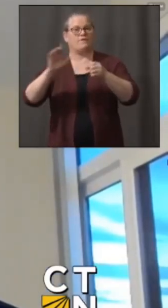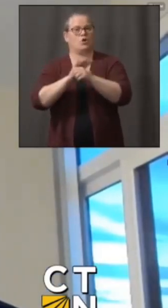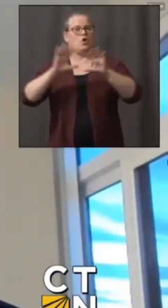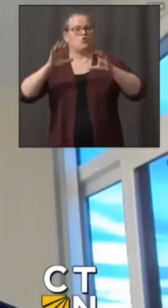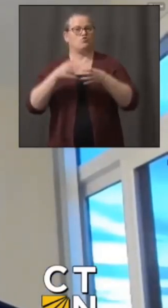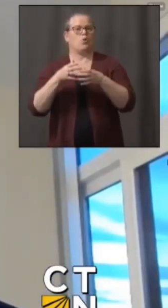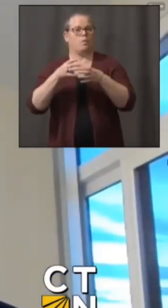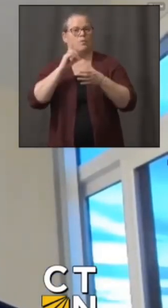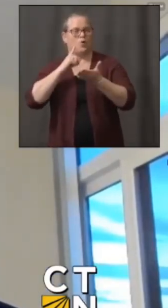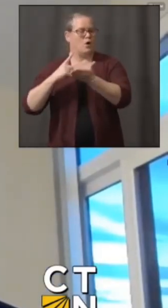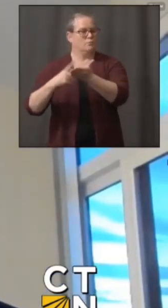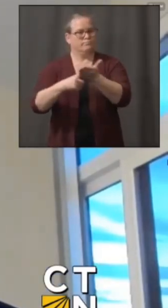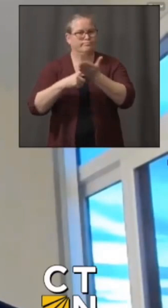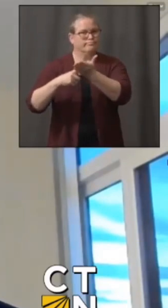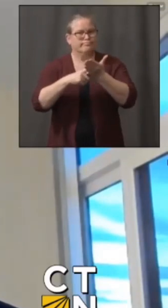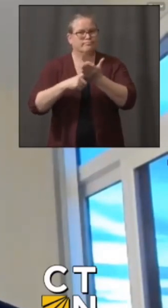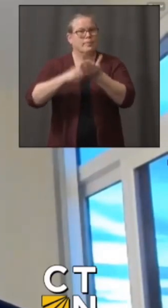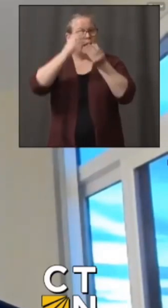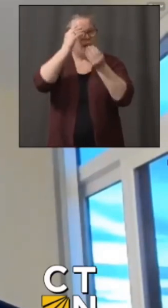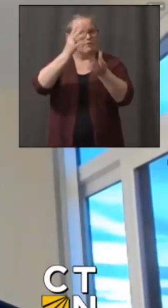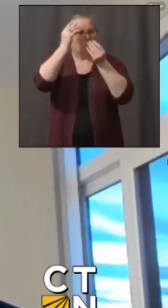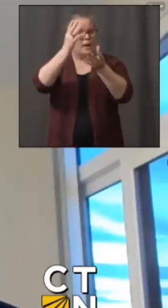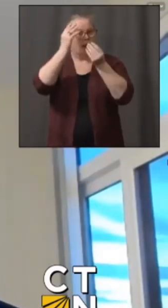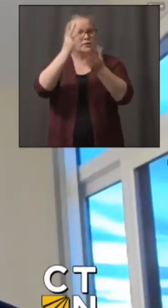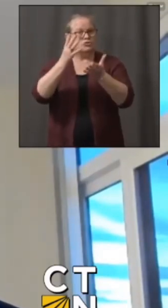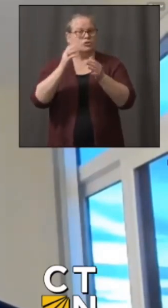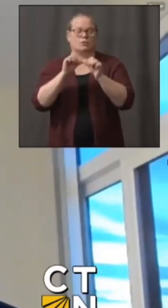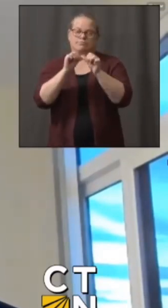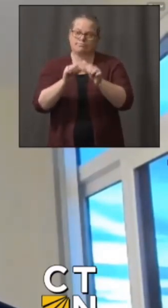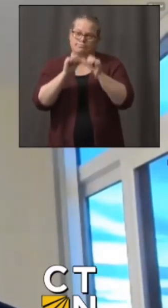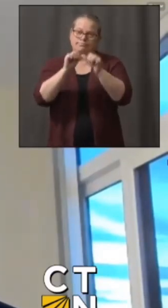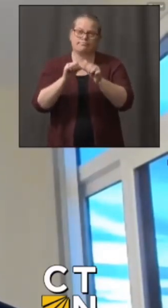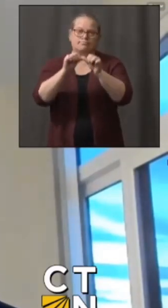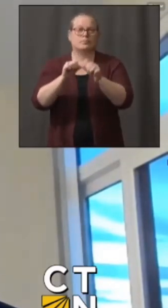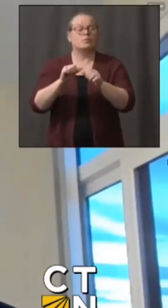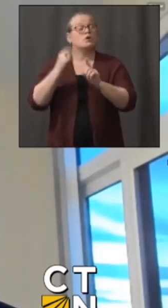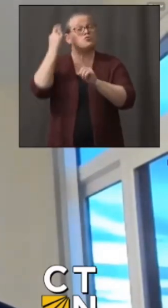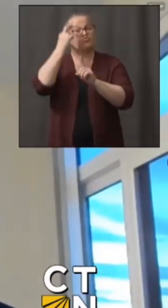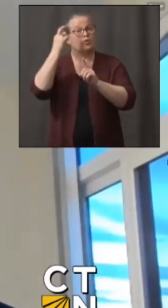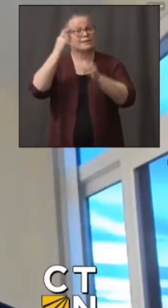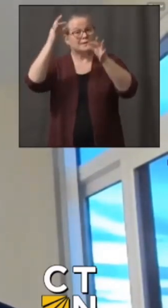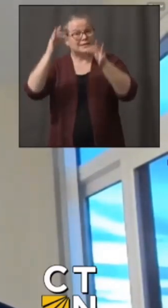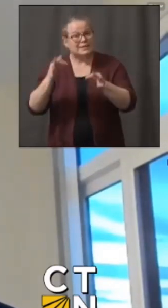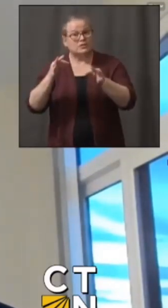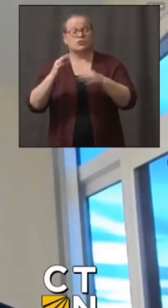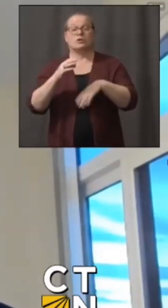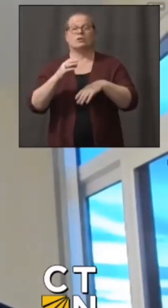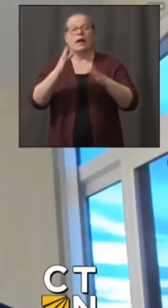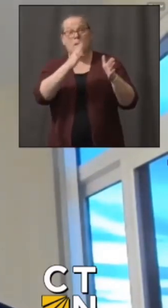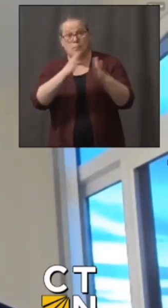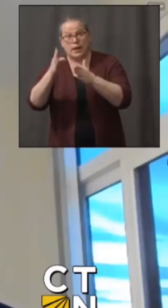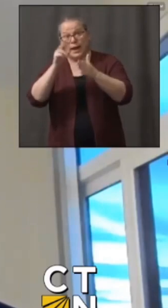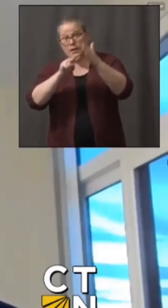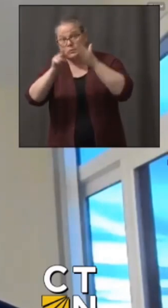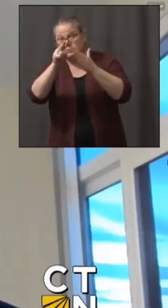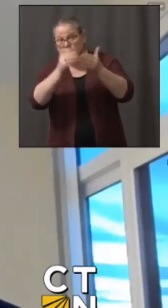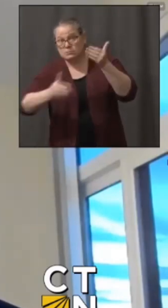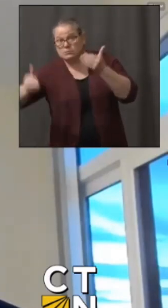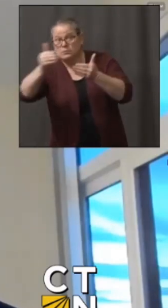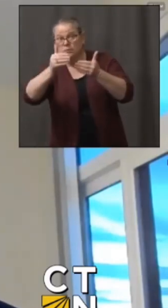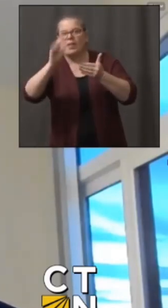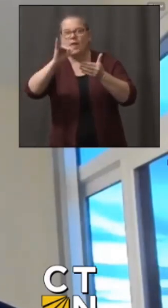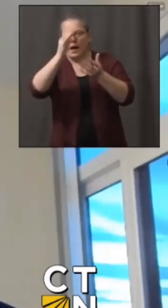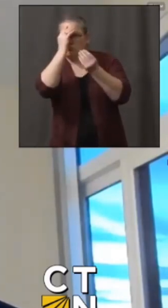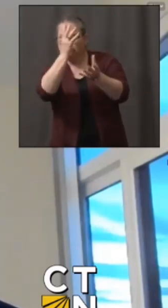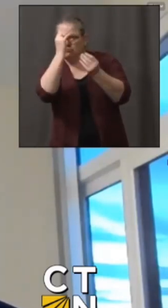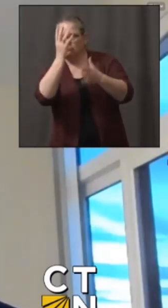information to be distributed about what decision making the state is making, what's coming down the pike, what are trends. The reason why we're